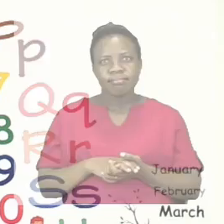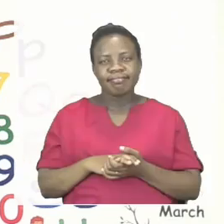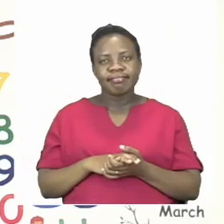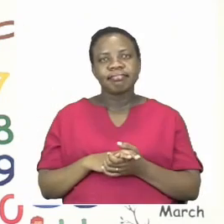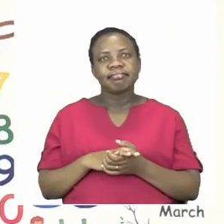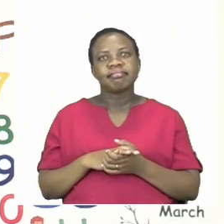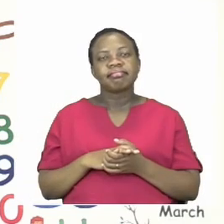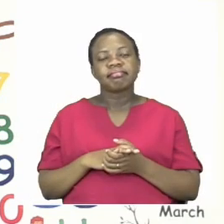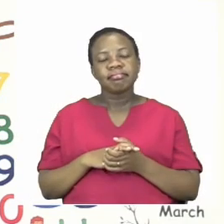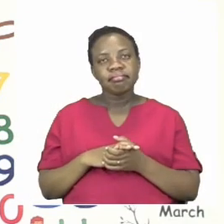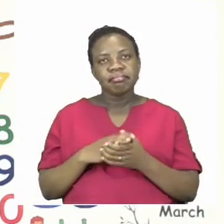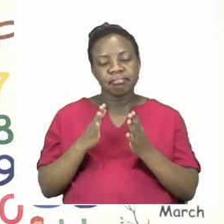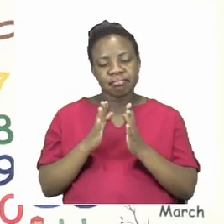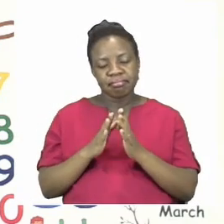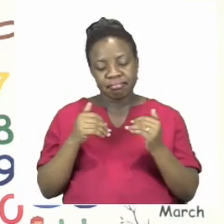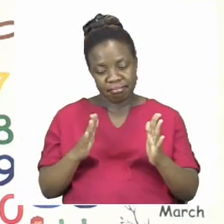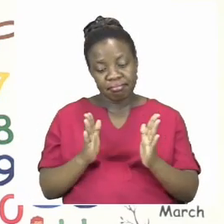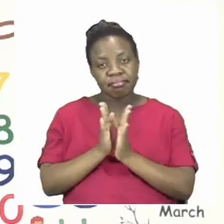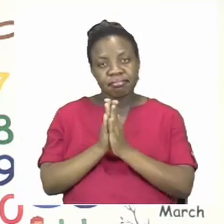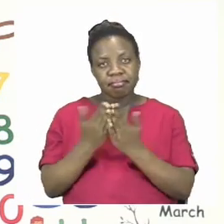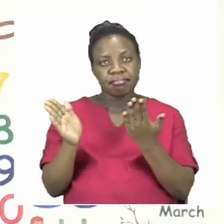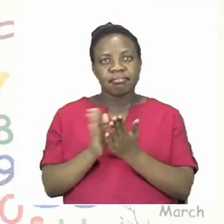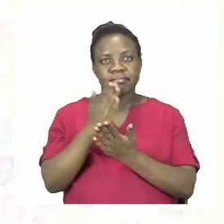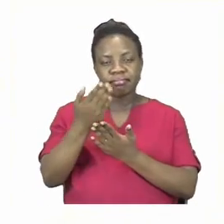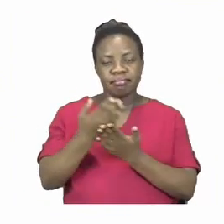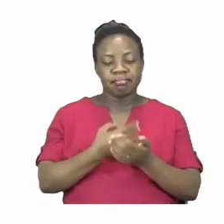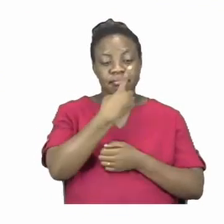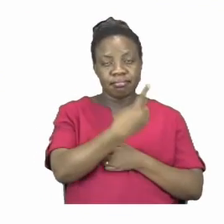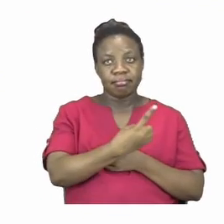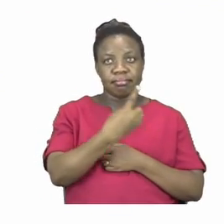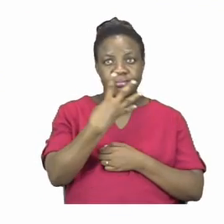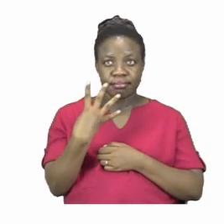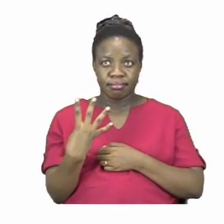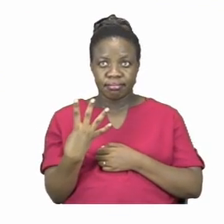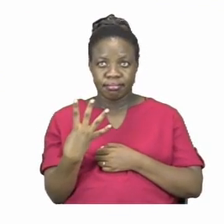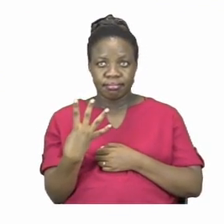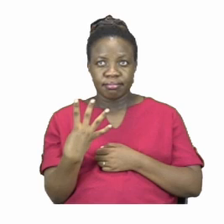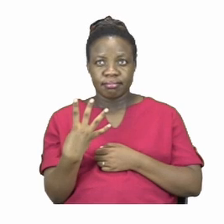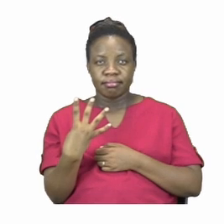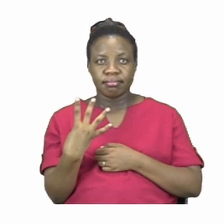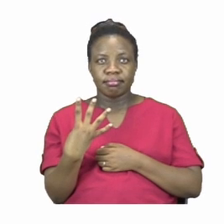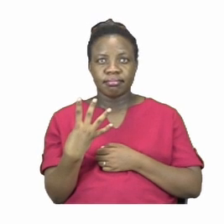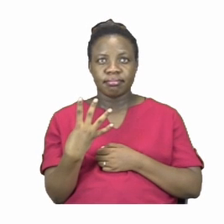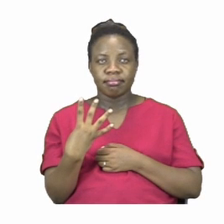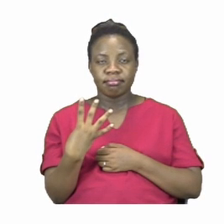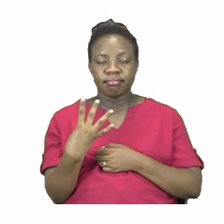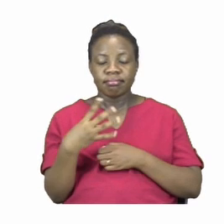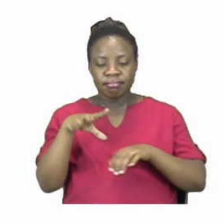For our lesson, boys and girls, we are going to start on page 14. On page 14, we are going to be doing